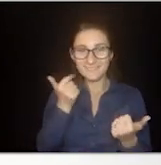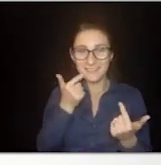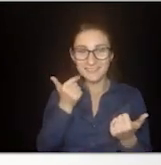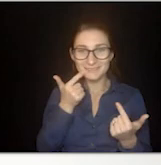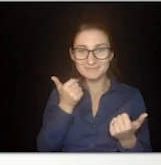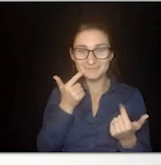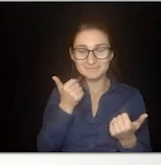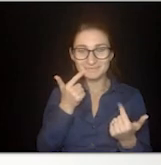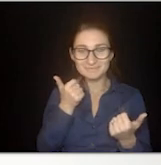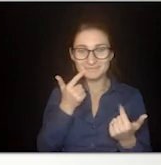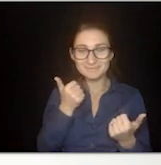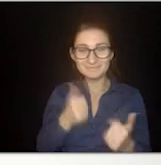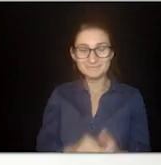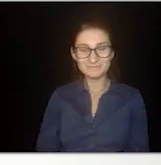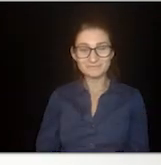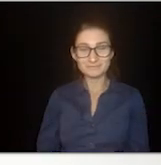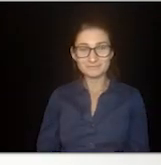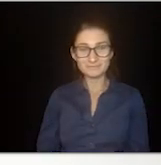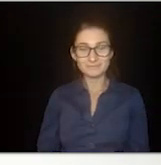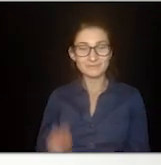her own unique way.